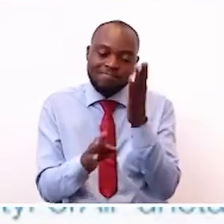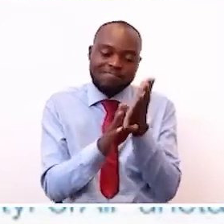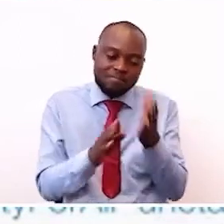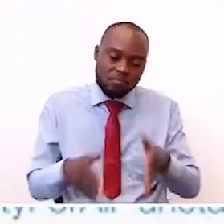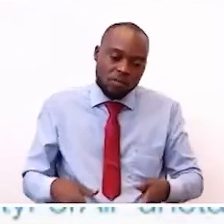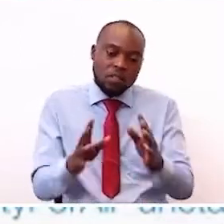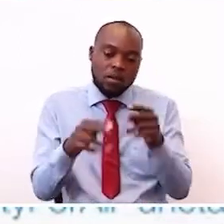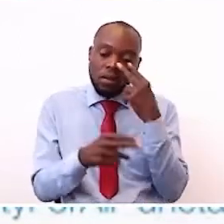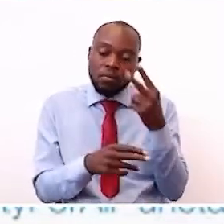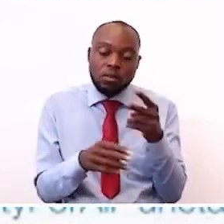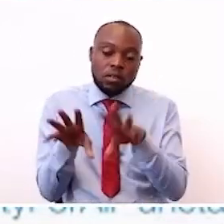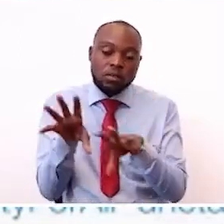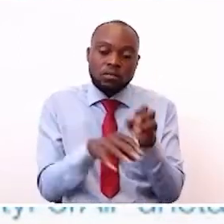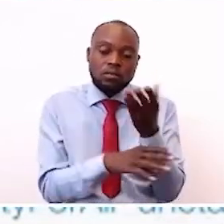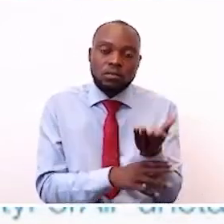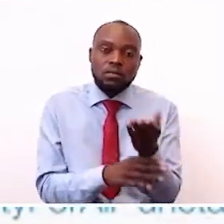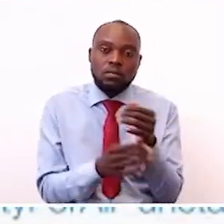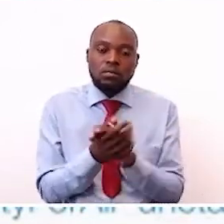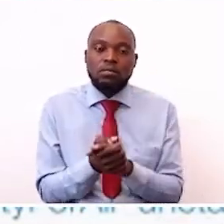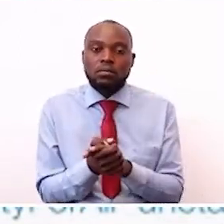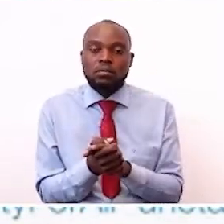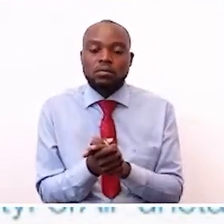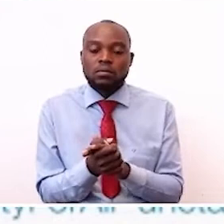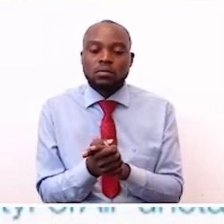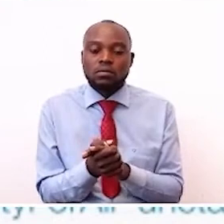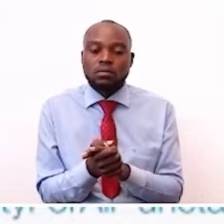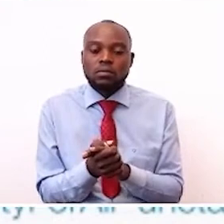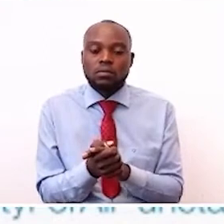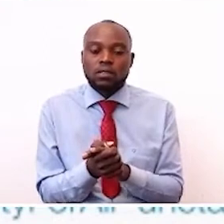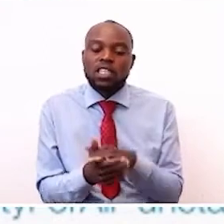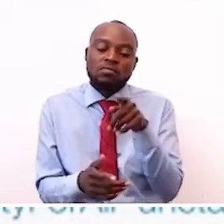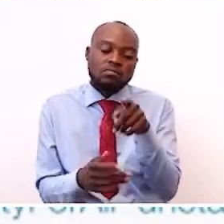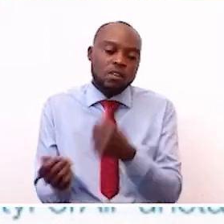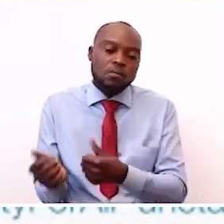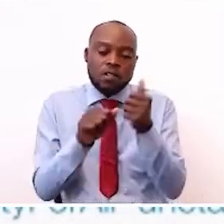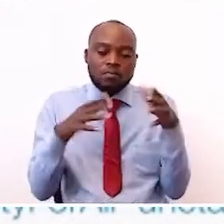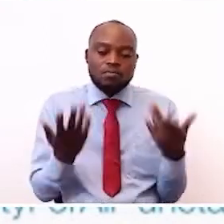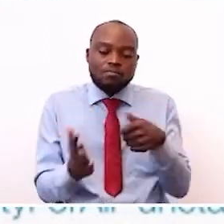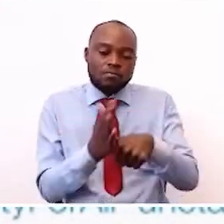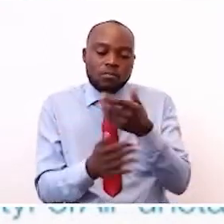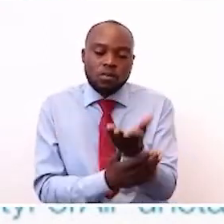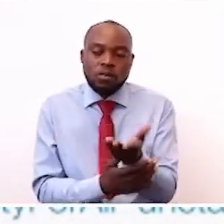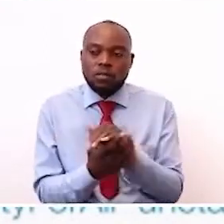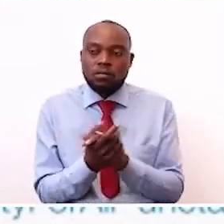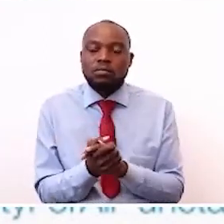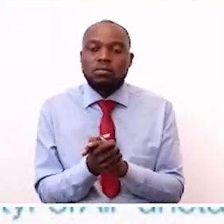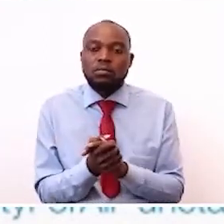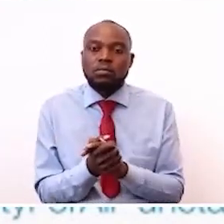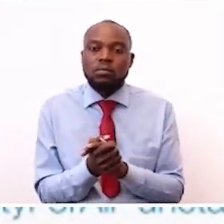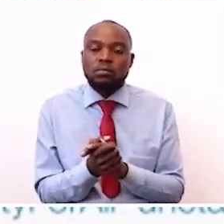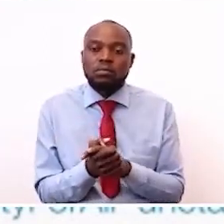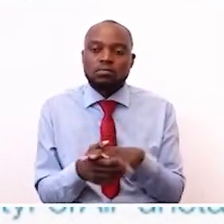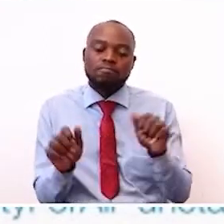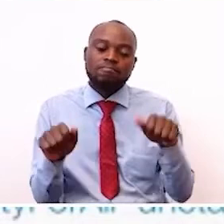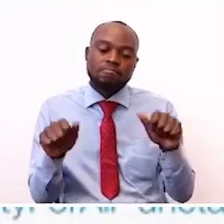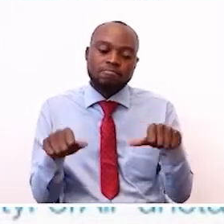things than simply saying, can you immediately repay your creditors? And to the point that was made by Patrick earlier, yes, if you